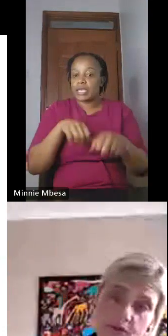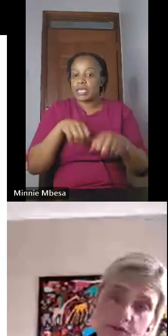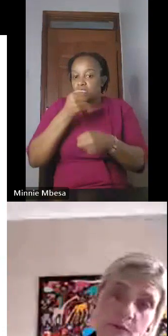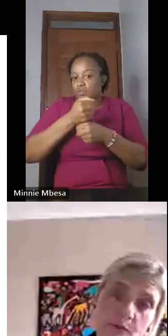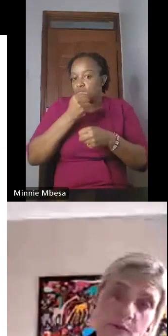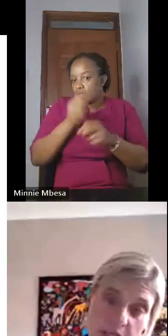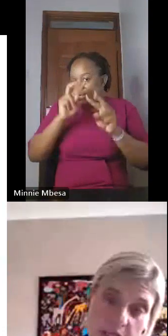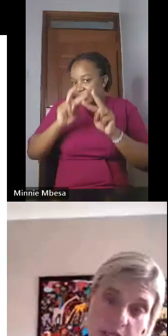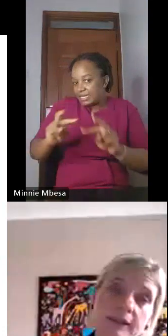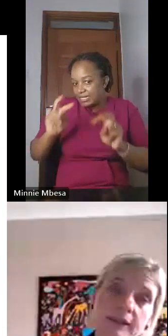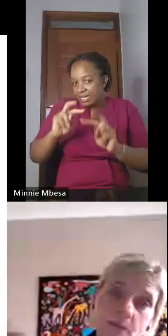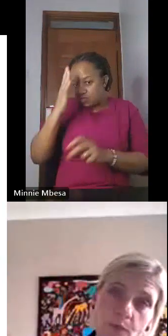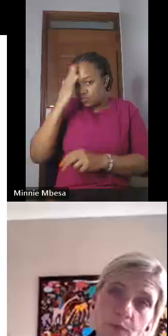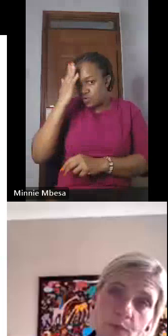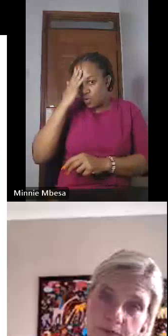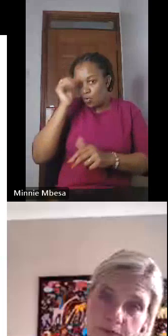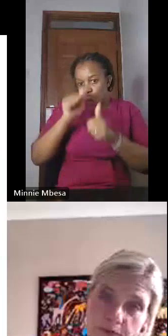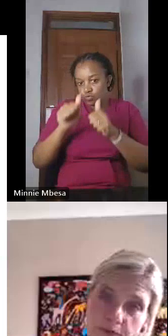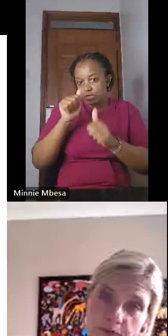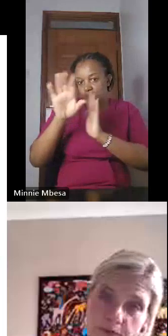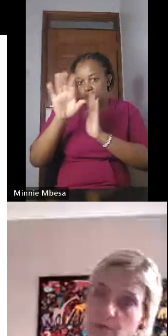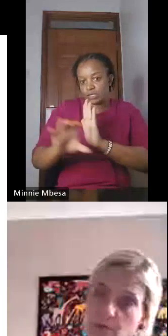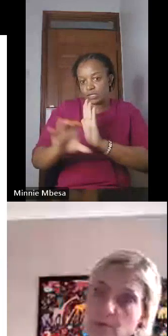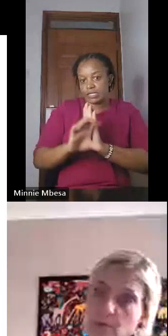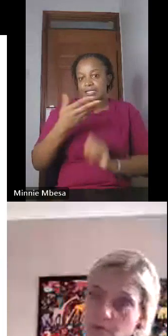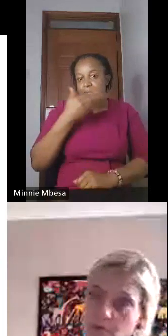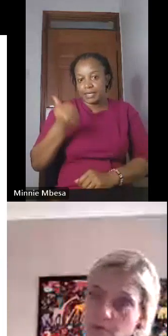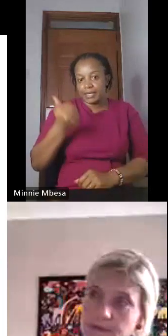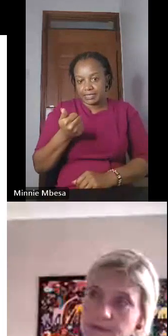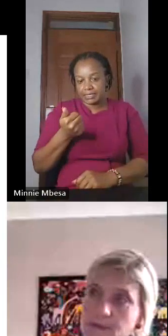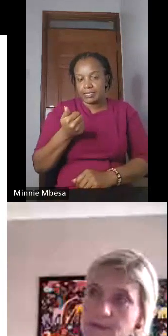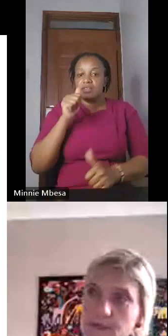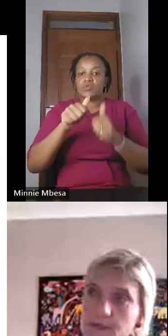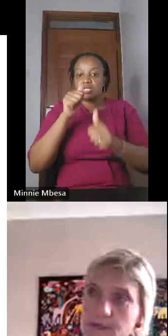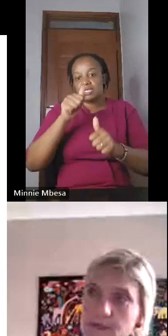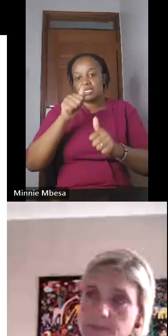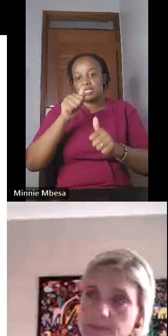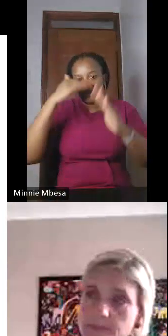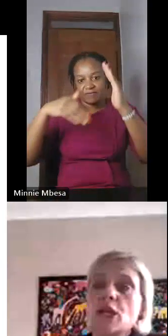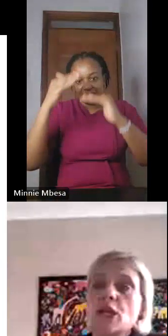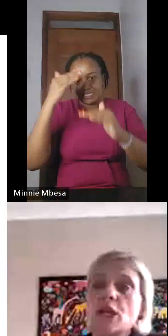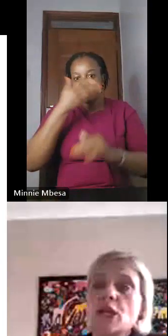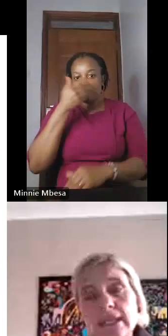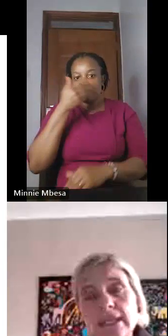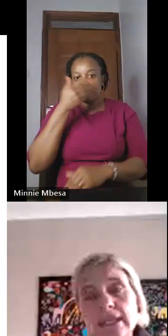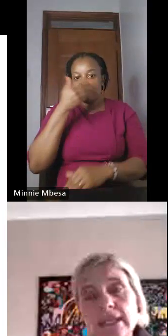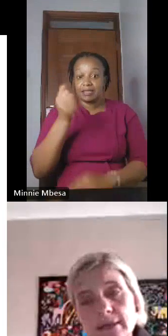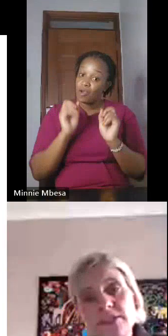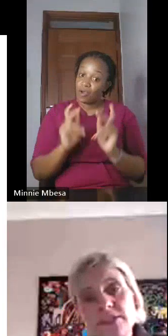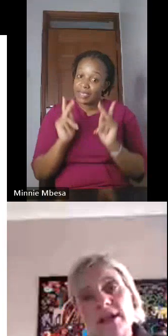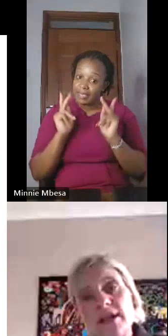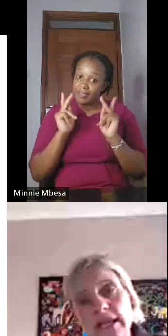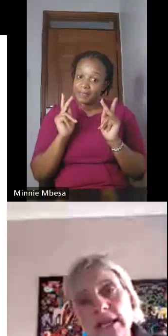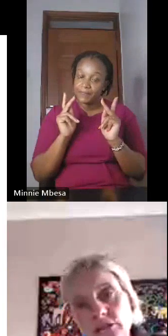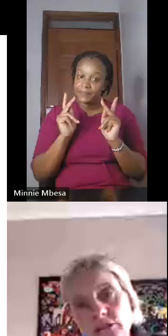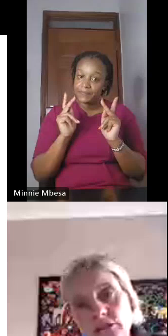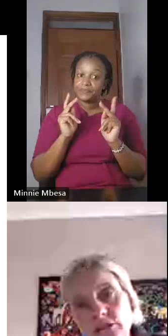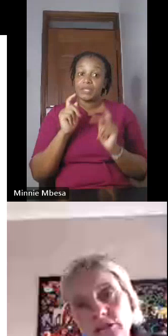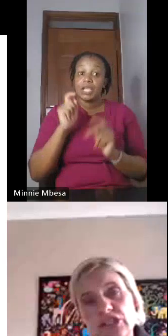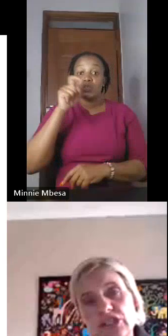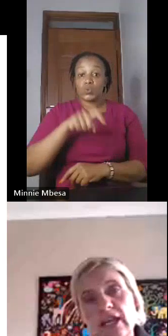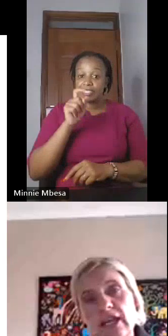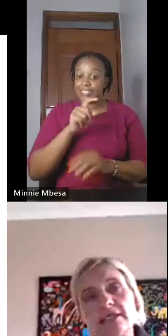which course would be the best one and which university would be the best one. Okay. You need to demonstrate